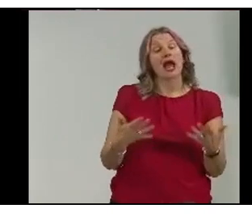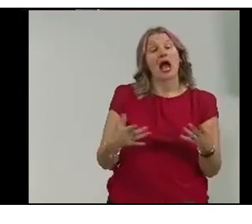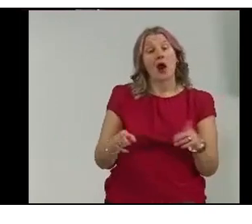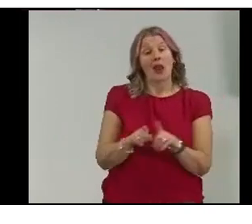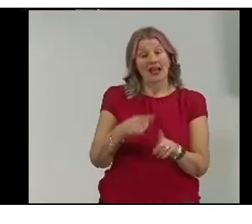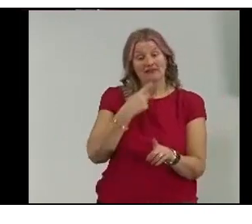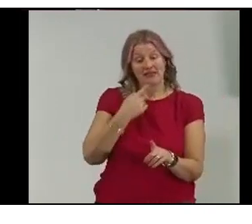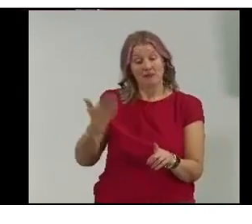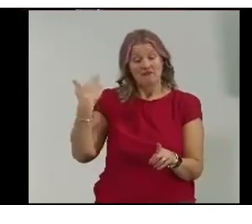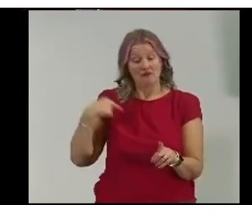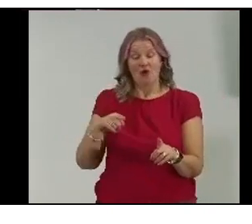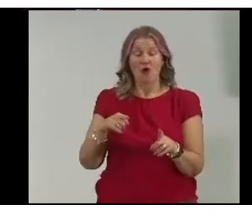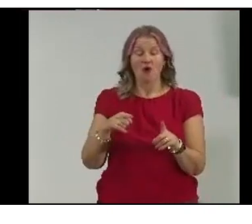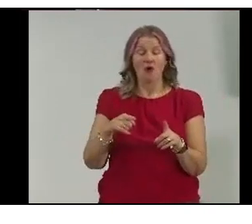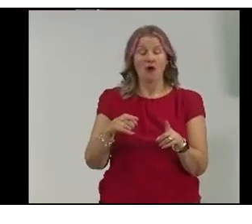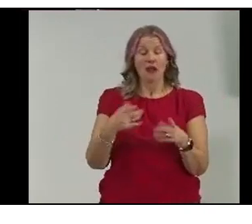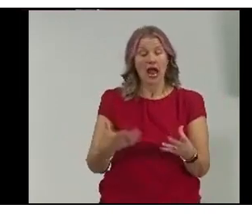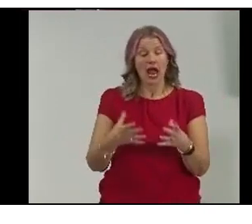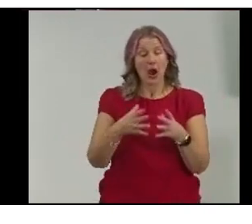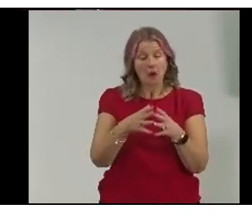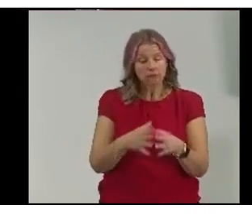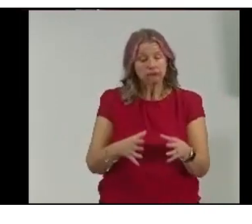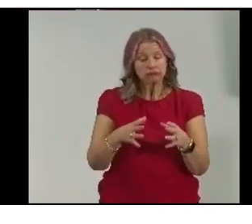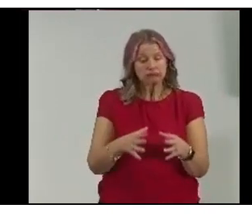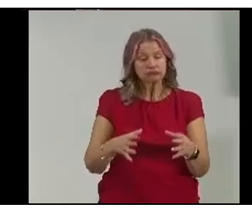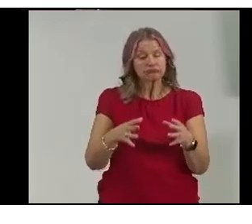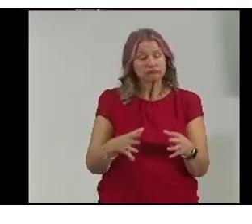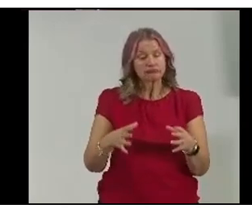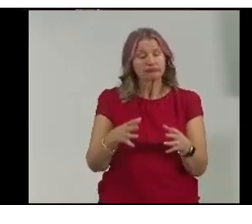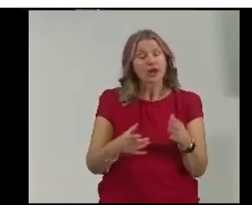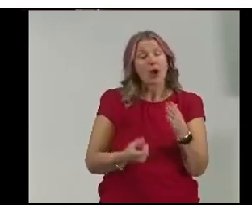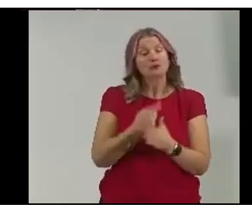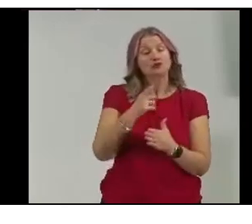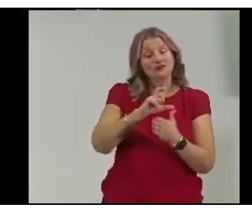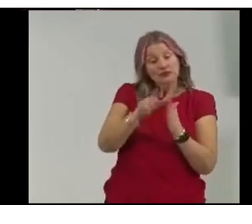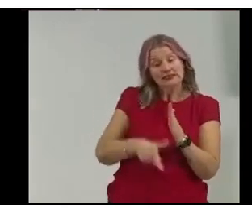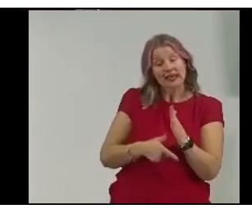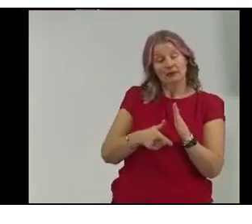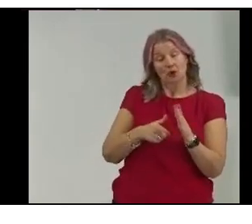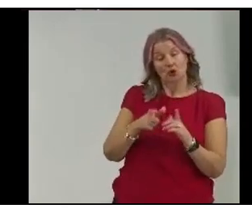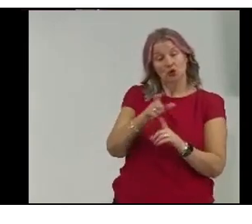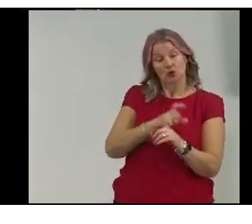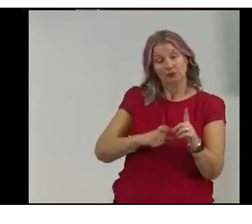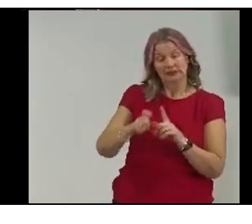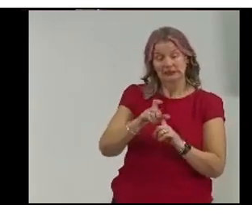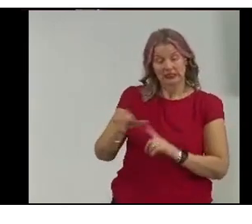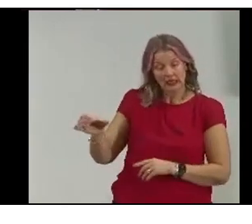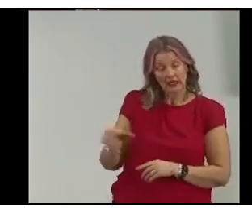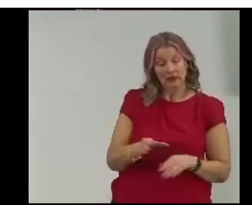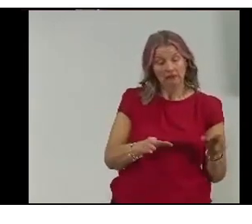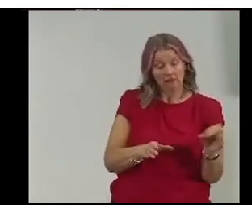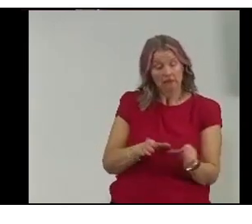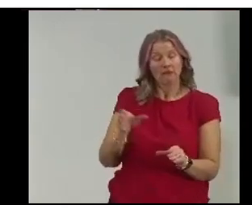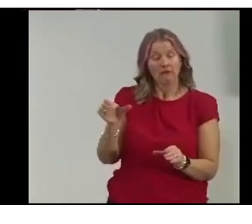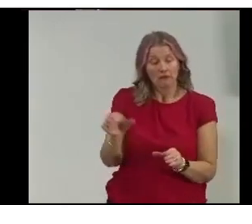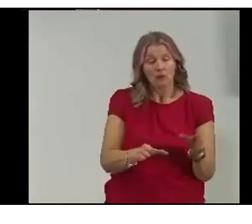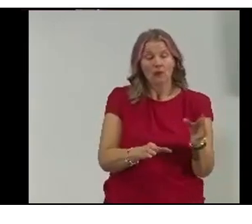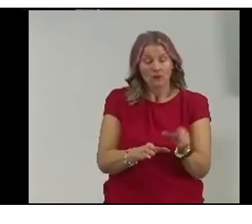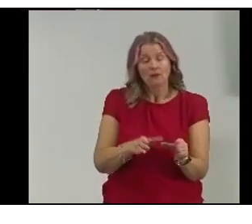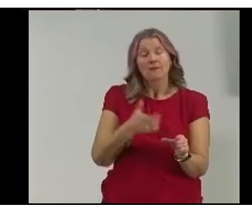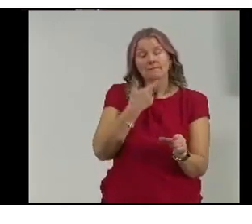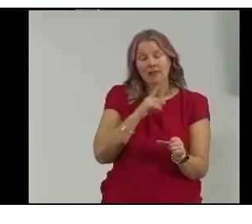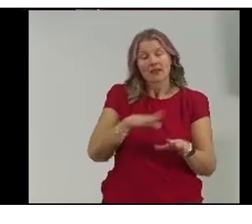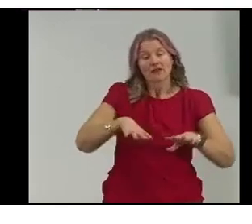there's growing opportunity for disabled community as well. So people started to